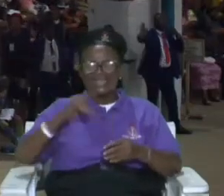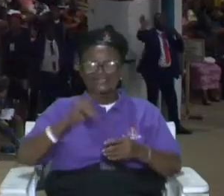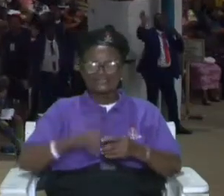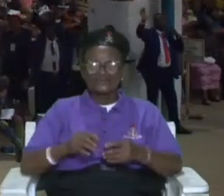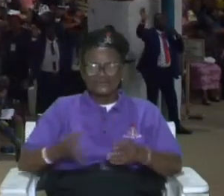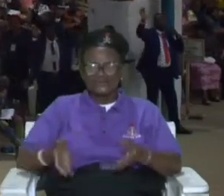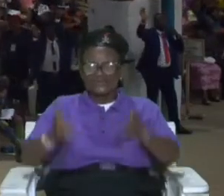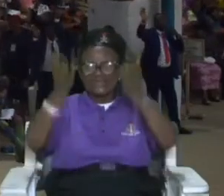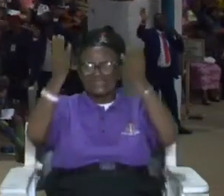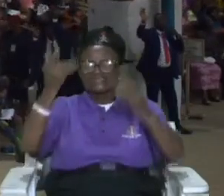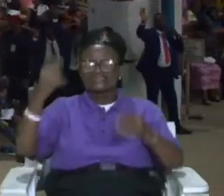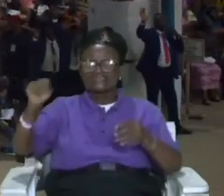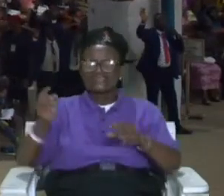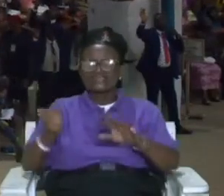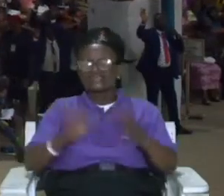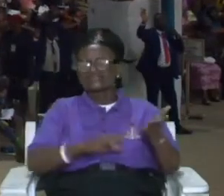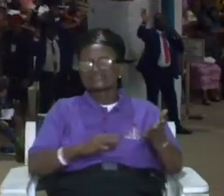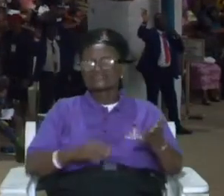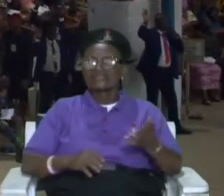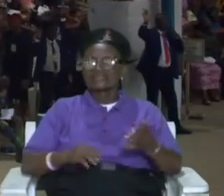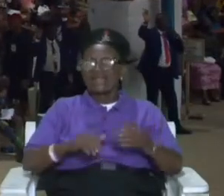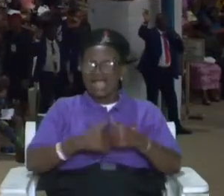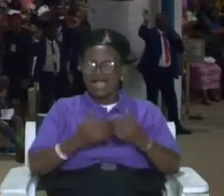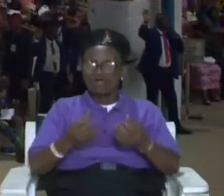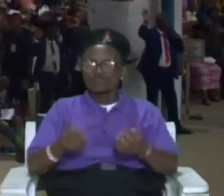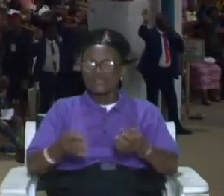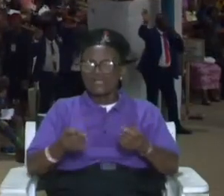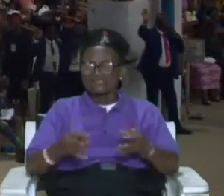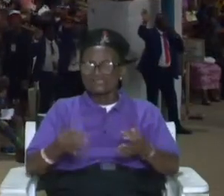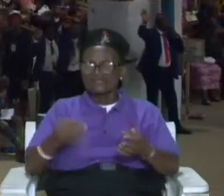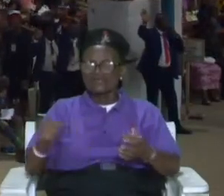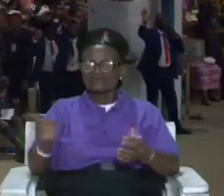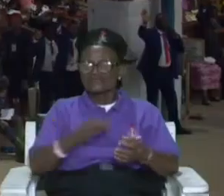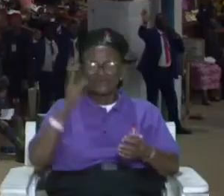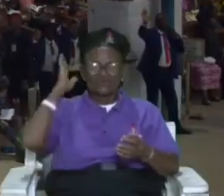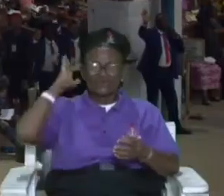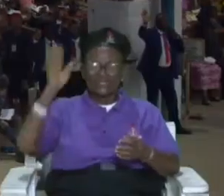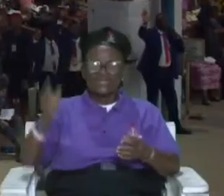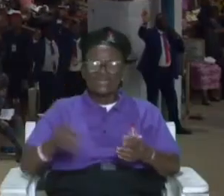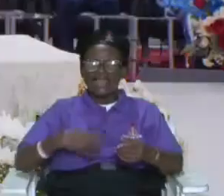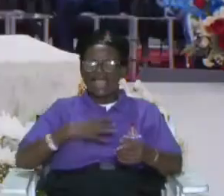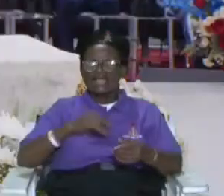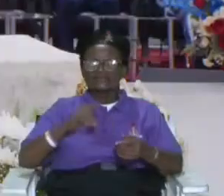How many of you would like to lay your hands on the sick and they recover all the time?